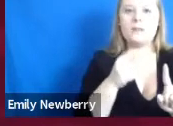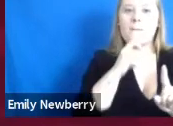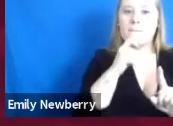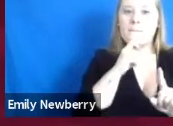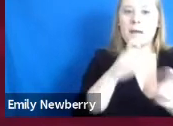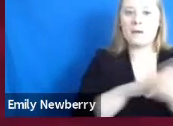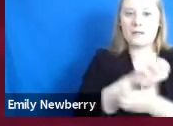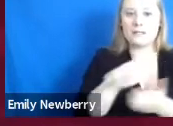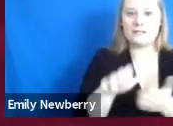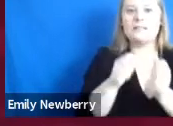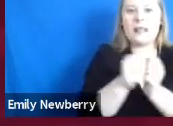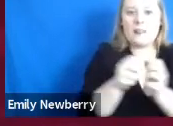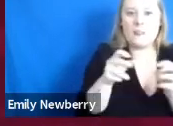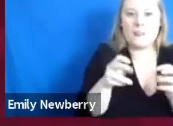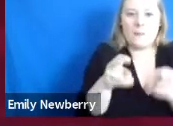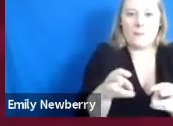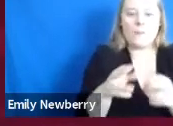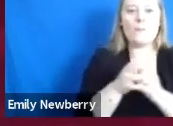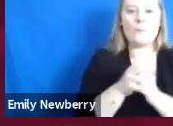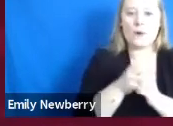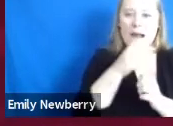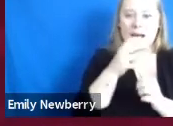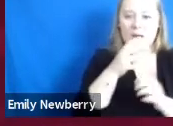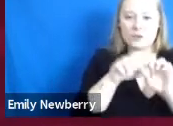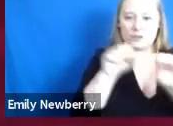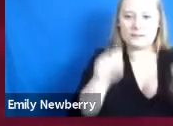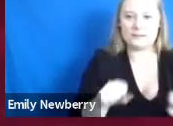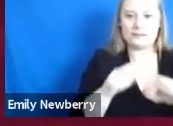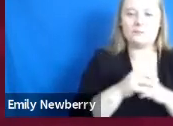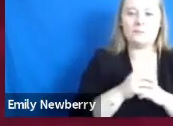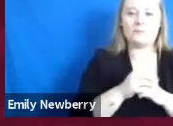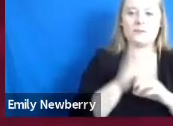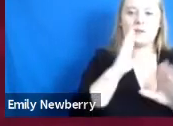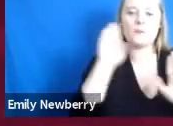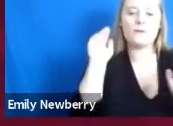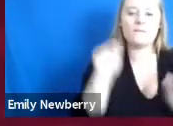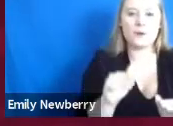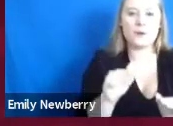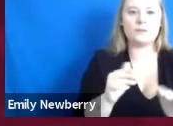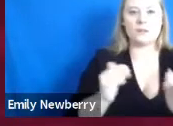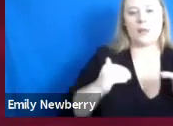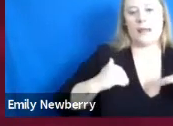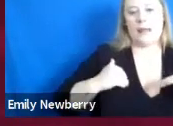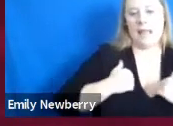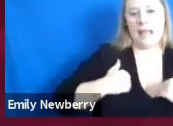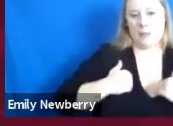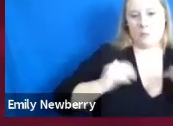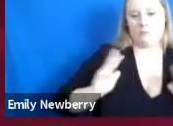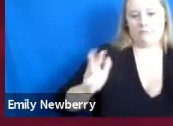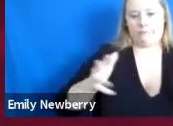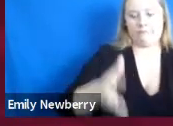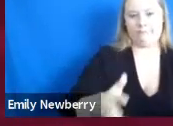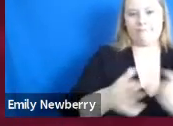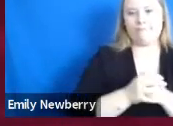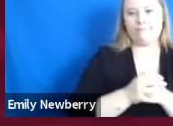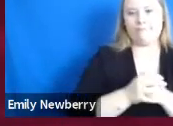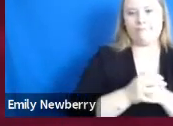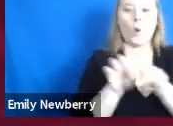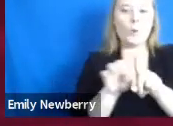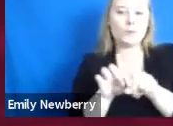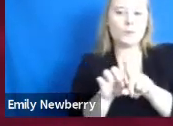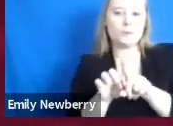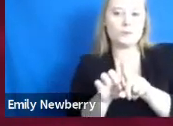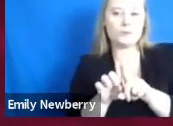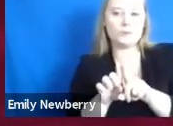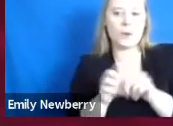Animus watershed agricultural system. Basically, we focused on the livestock consumption and also the crops